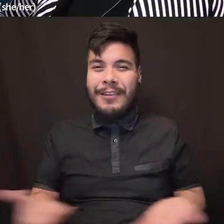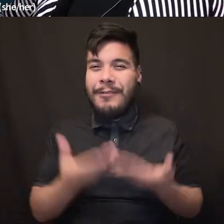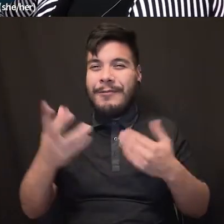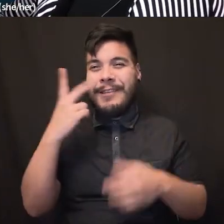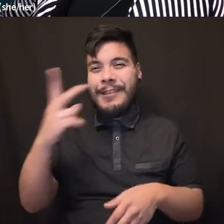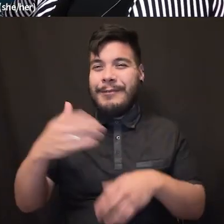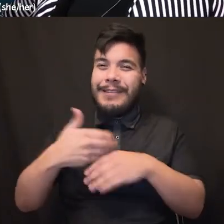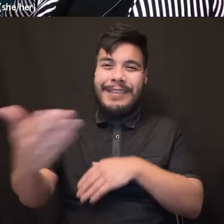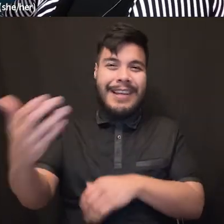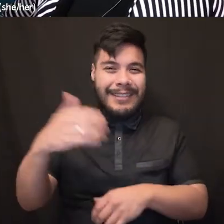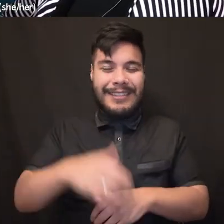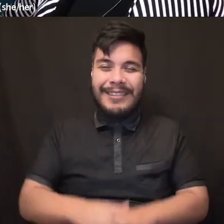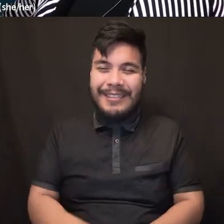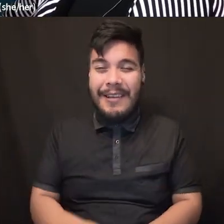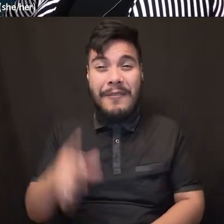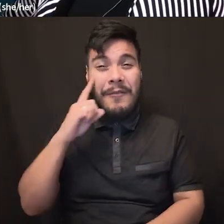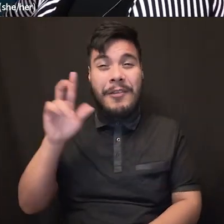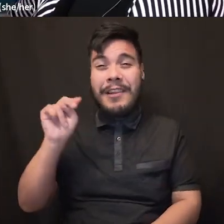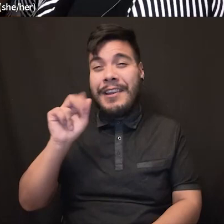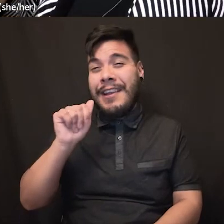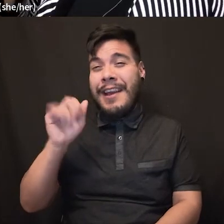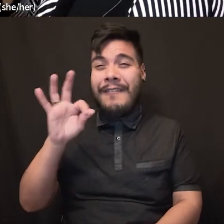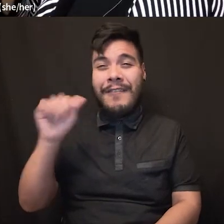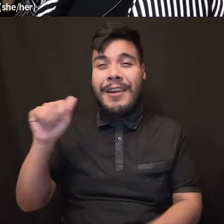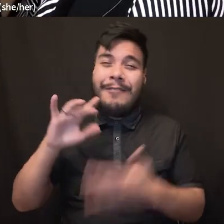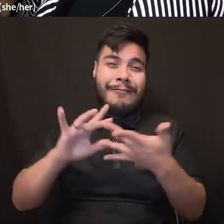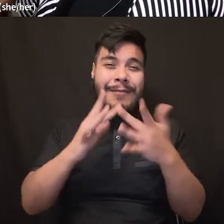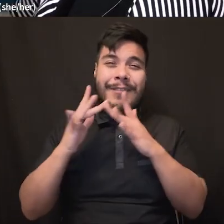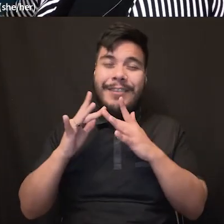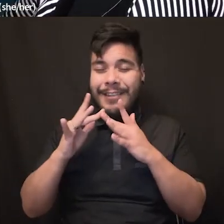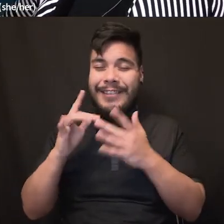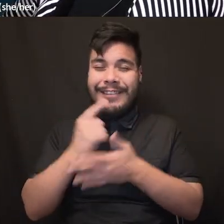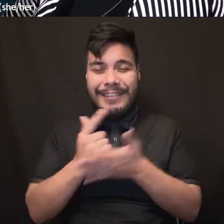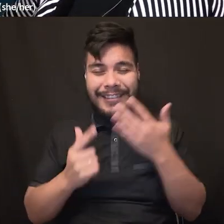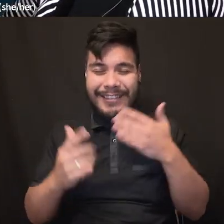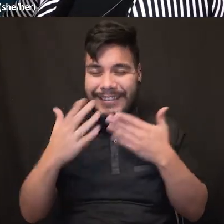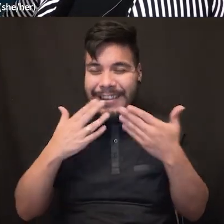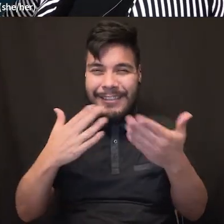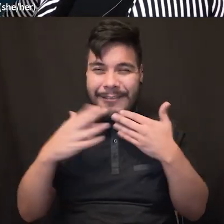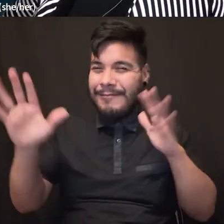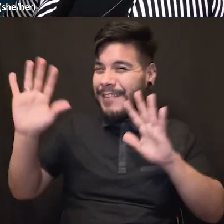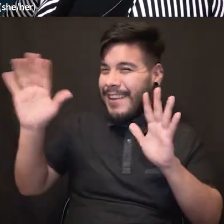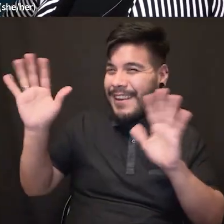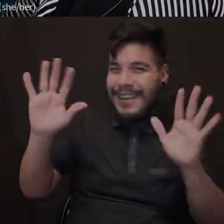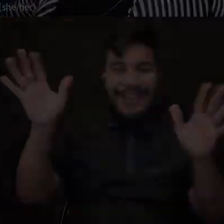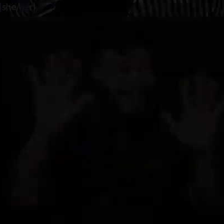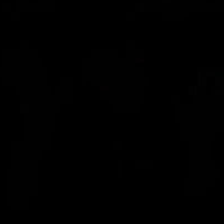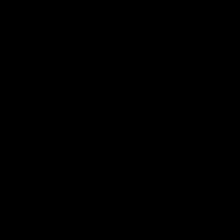time for the NAAFA Webinar Series. Take care, everyone. Bye, everybody. Bye.